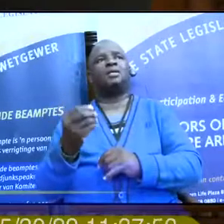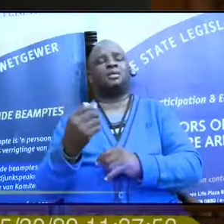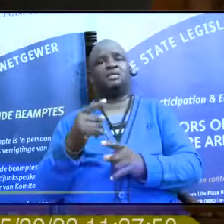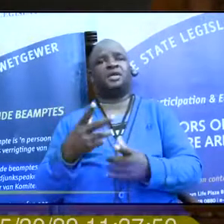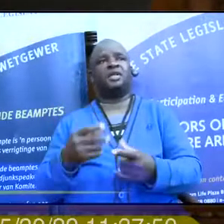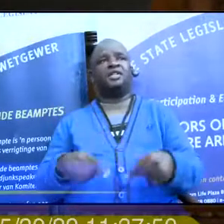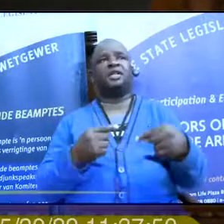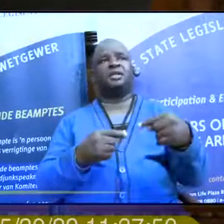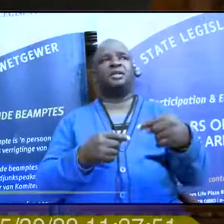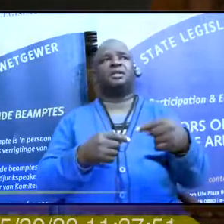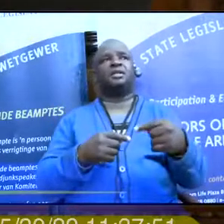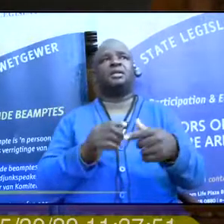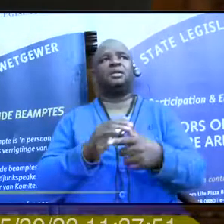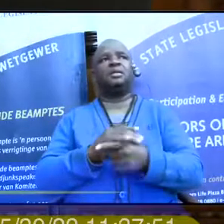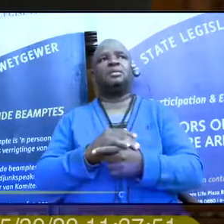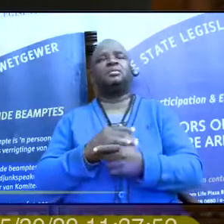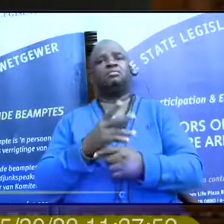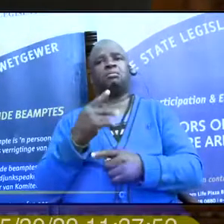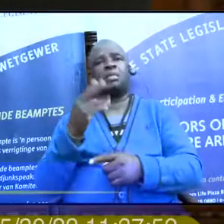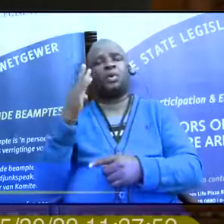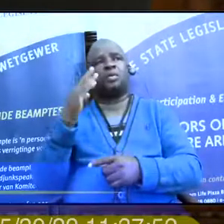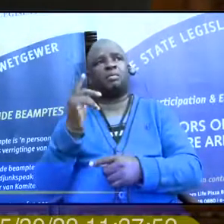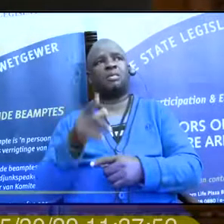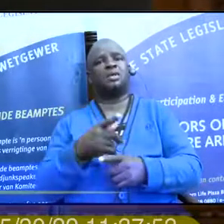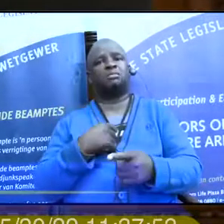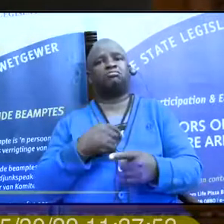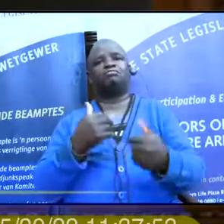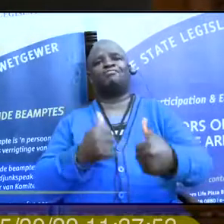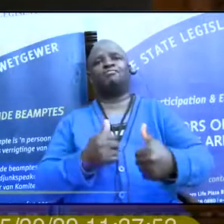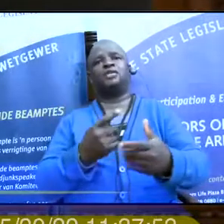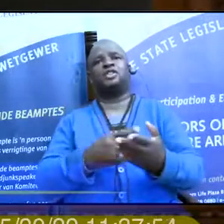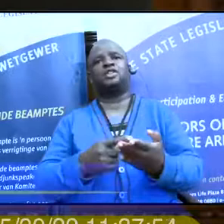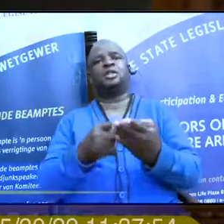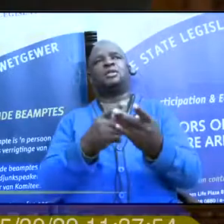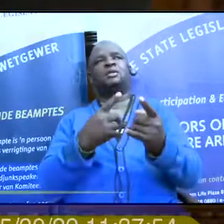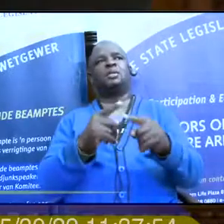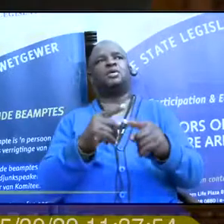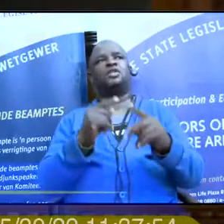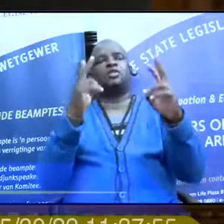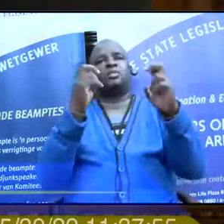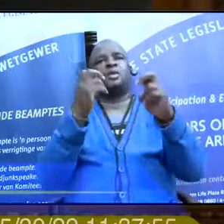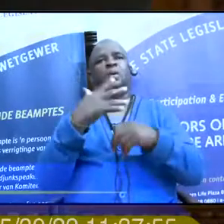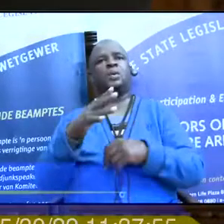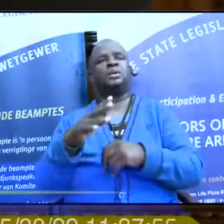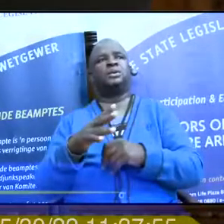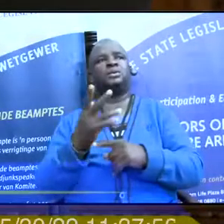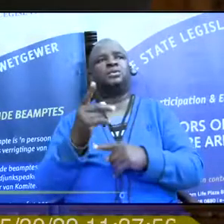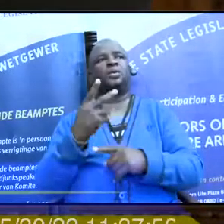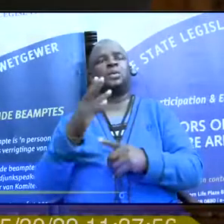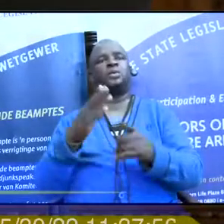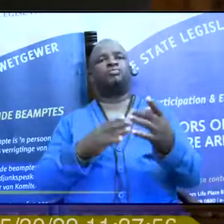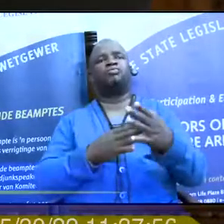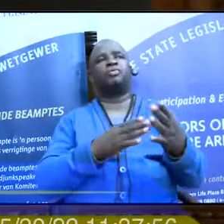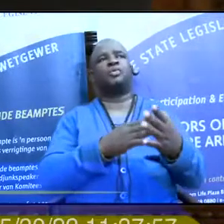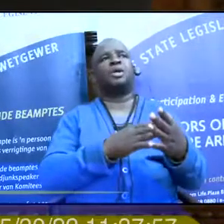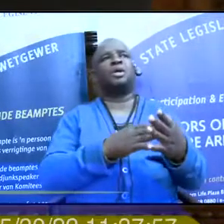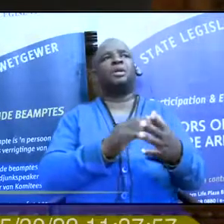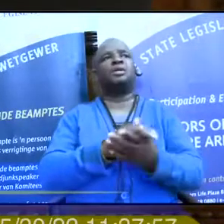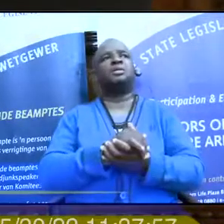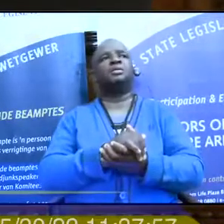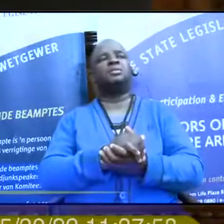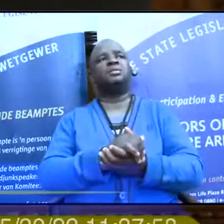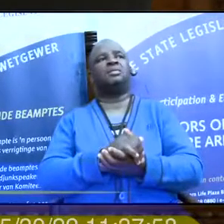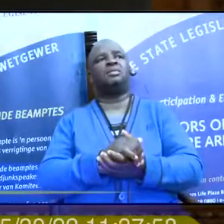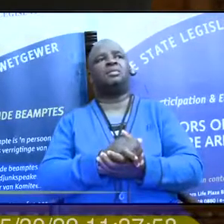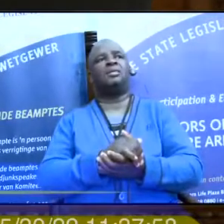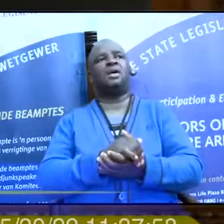challenges i know that we needed to have some conversations with them because of water the water interruptions bloom water matters